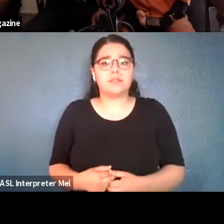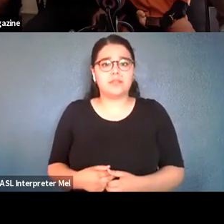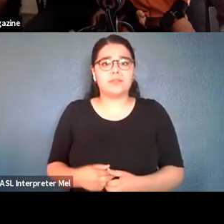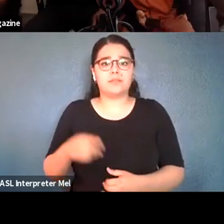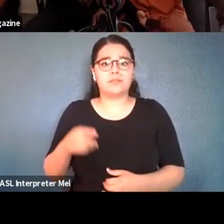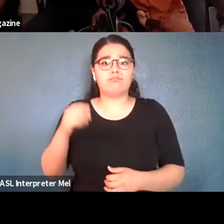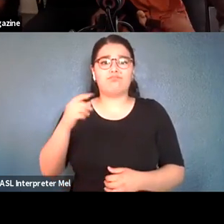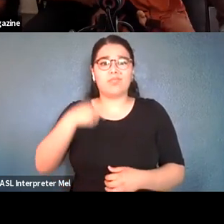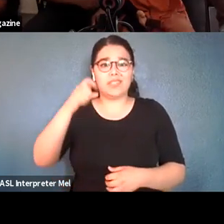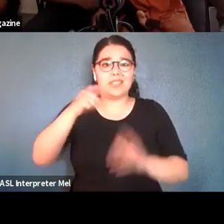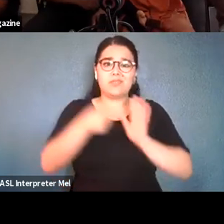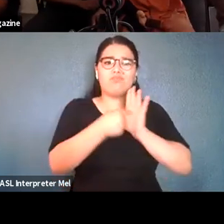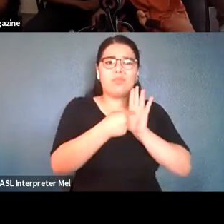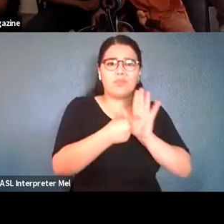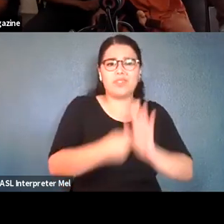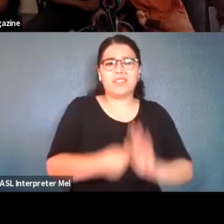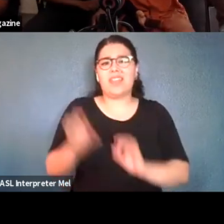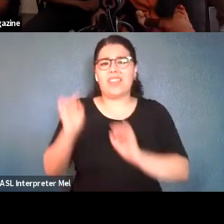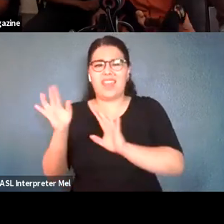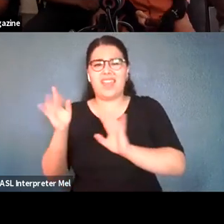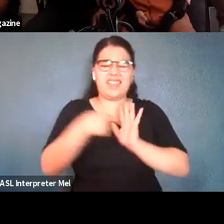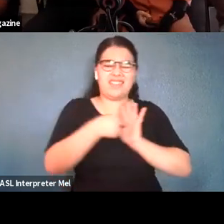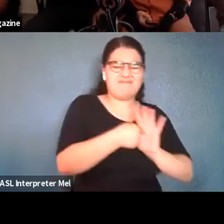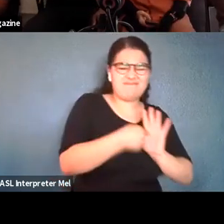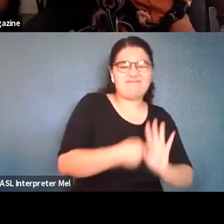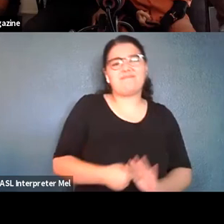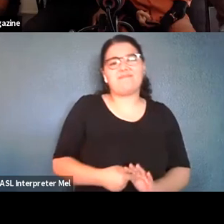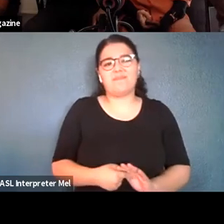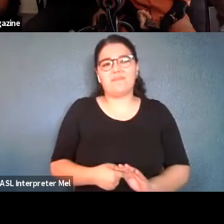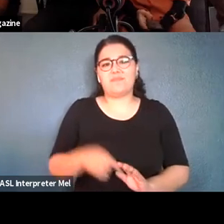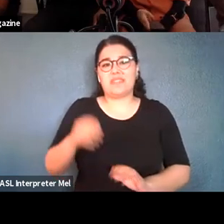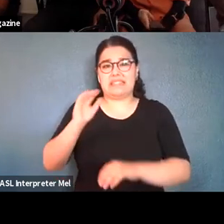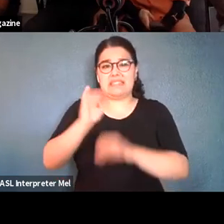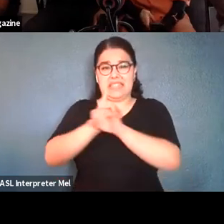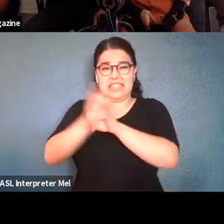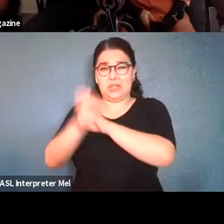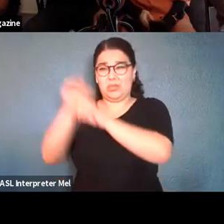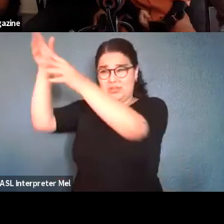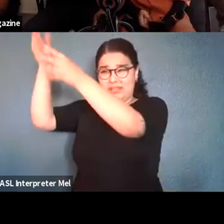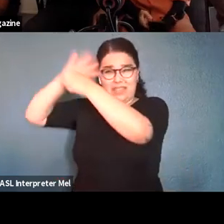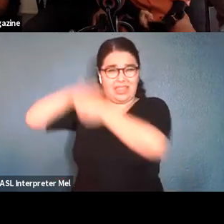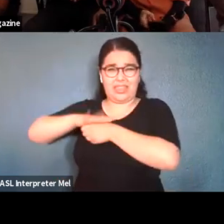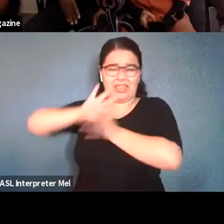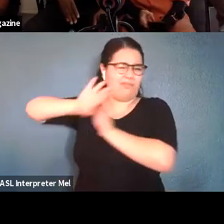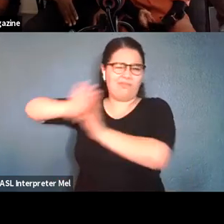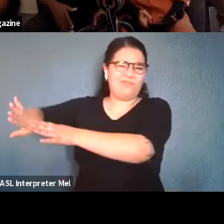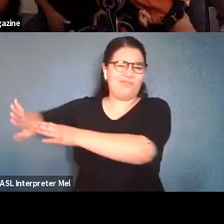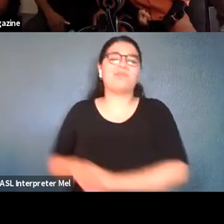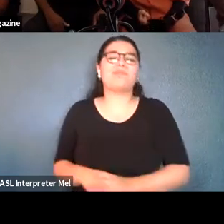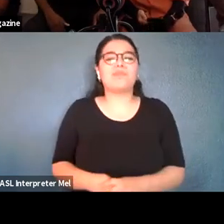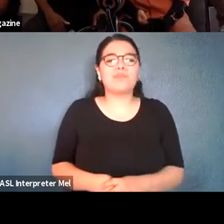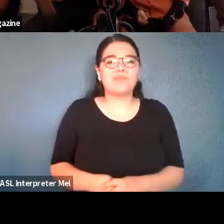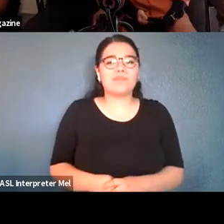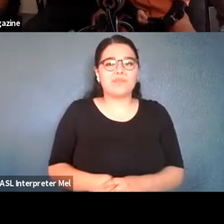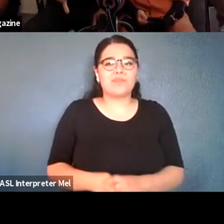represent the class hate I resent. I don't count the institutions of power. I don't count to a racist coward. Picture me not